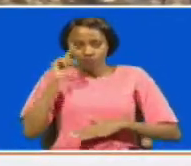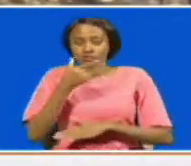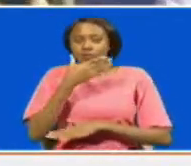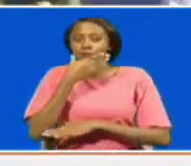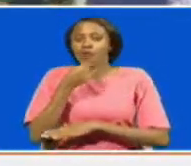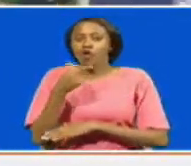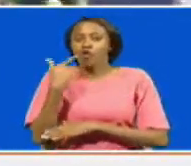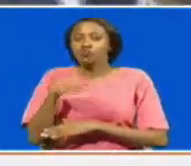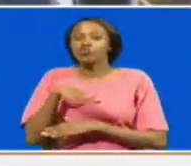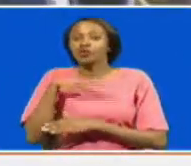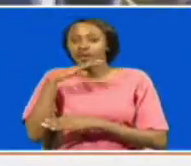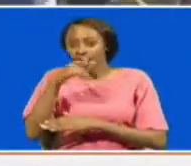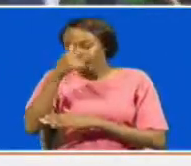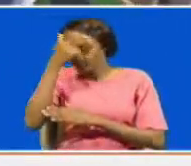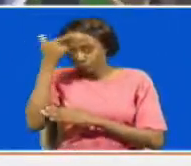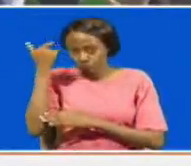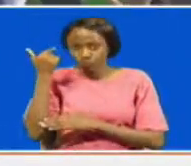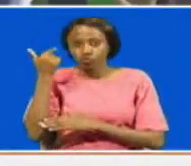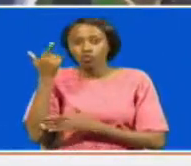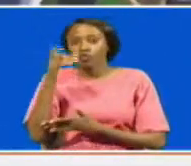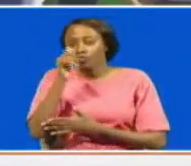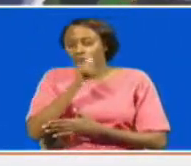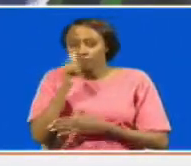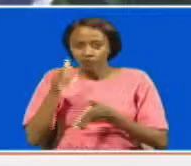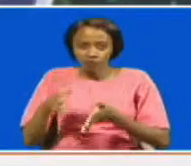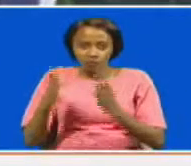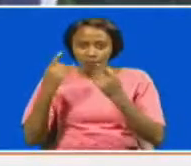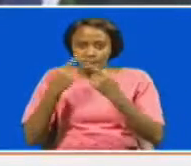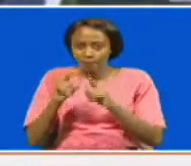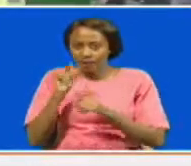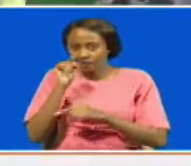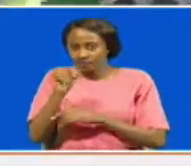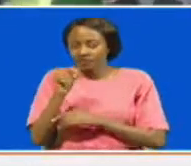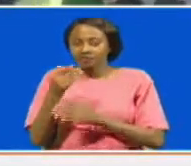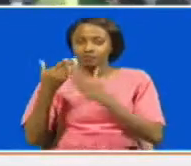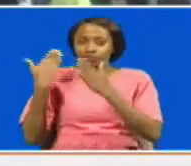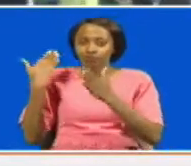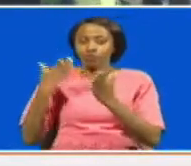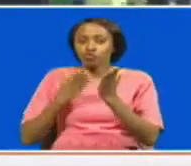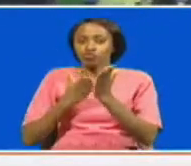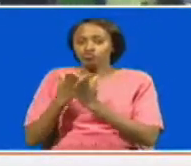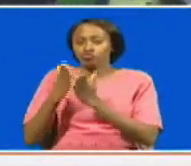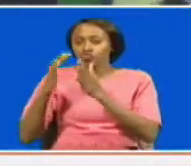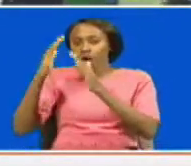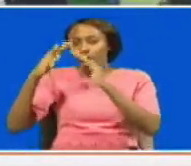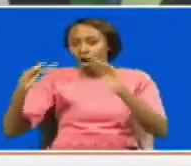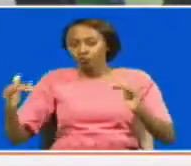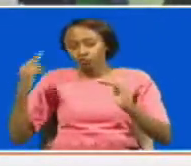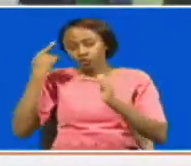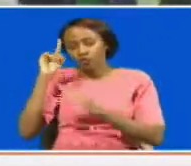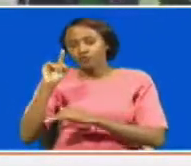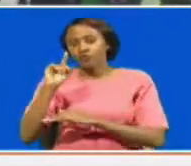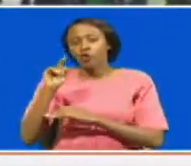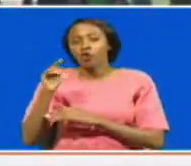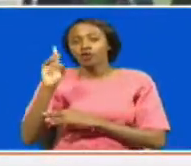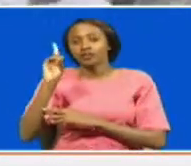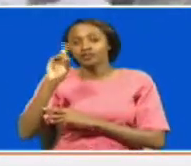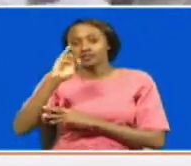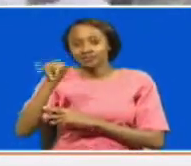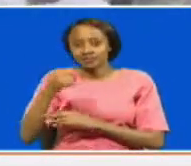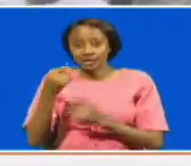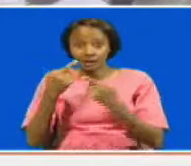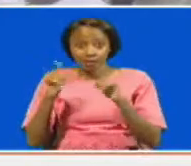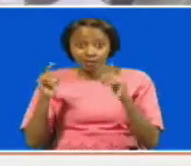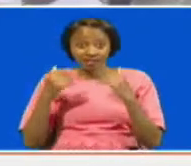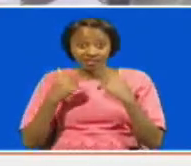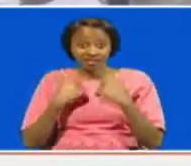under mysterious circumstances at musician Lawrence Juguna, popularly known as DJ Fatso House. Mwathi was buried at the family's farm in